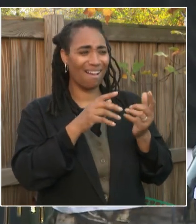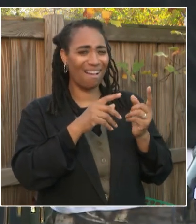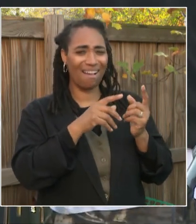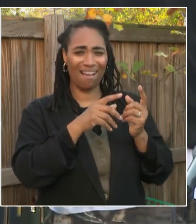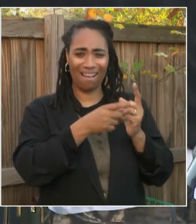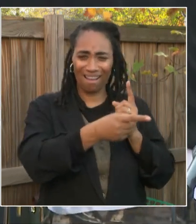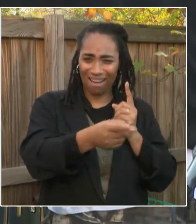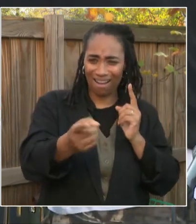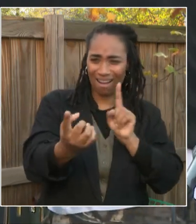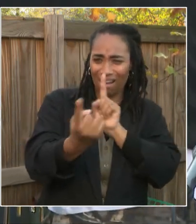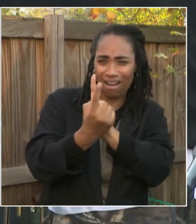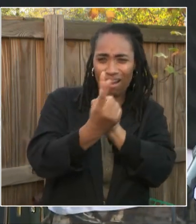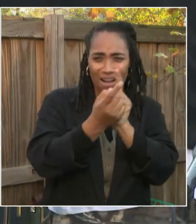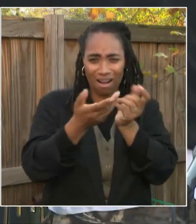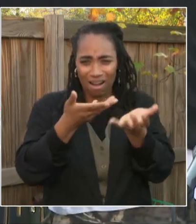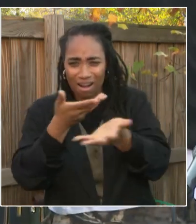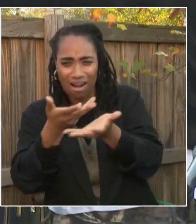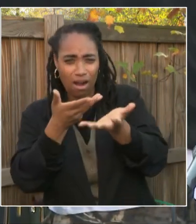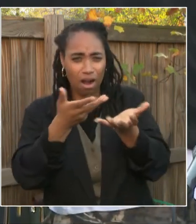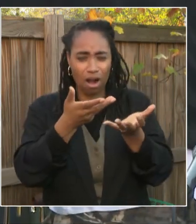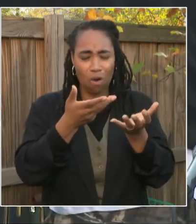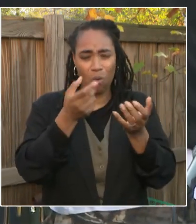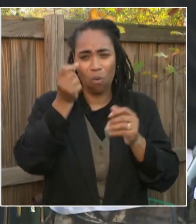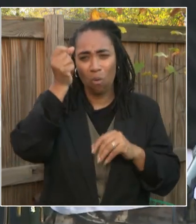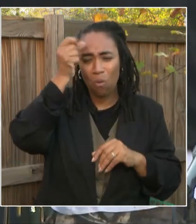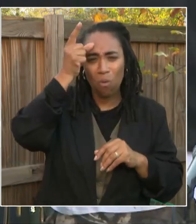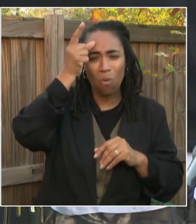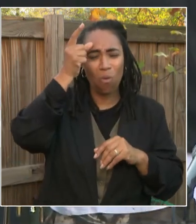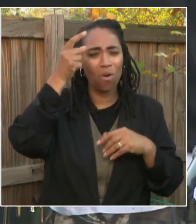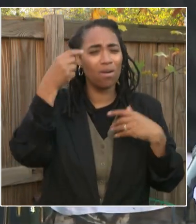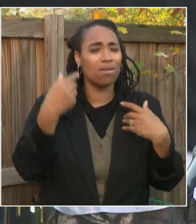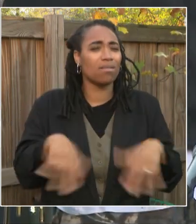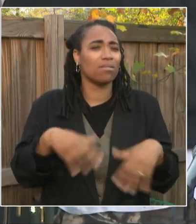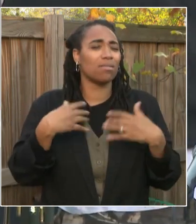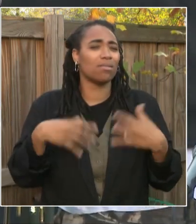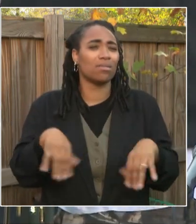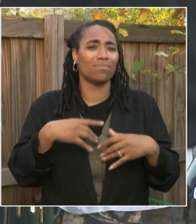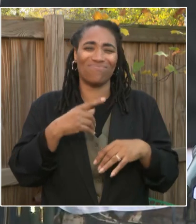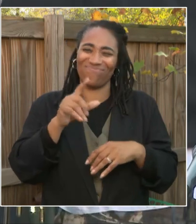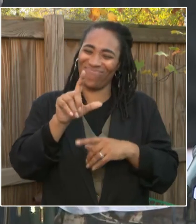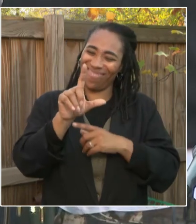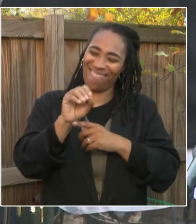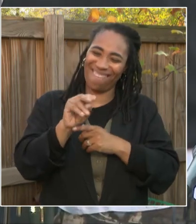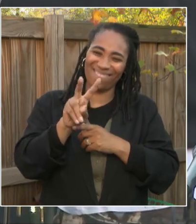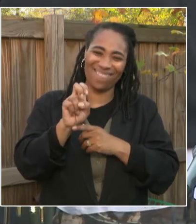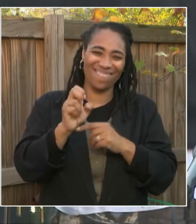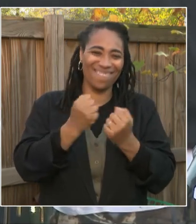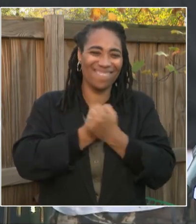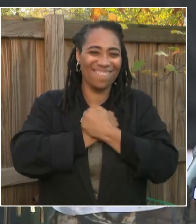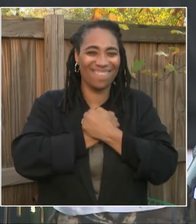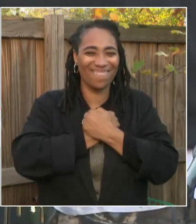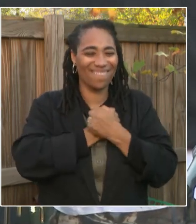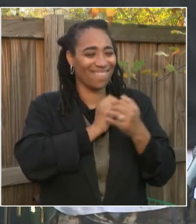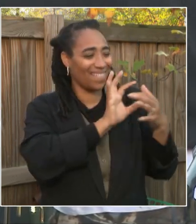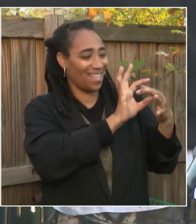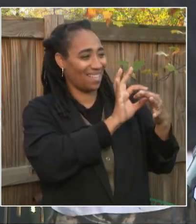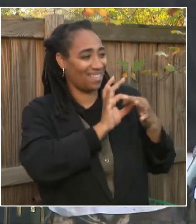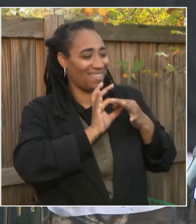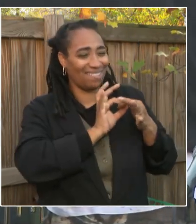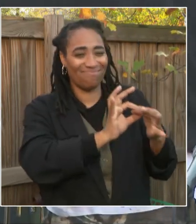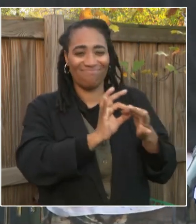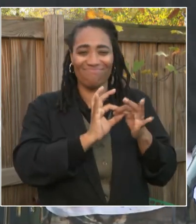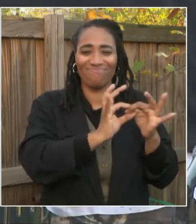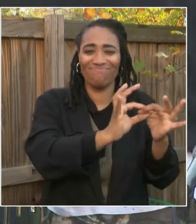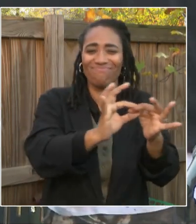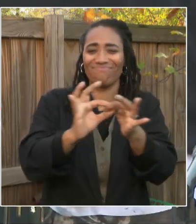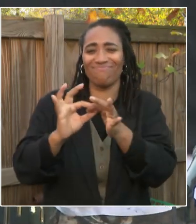love at the end of the day. I'm going to leave this with y'all. Something my father always